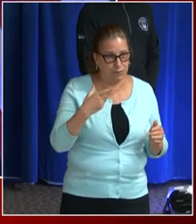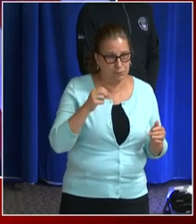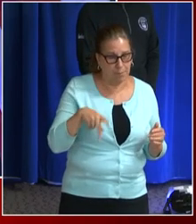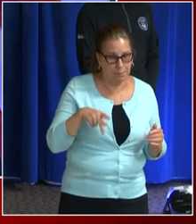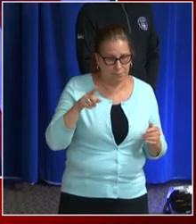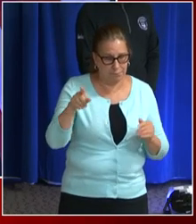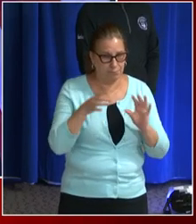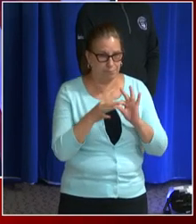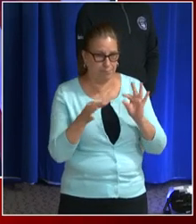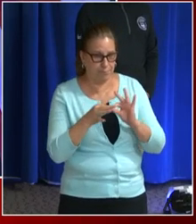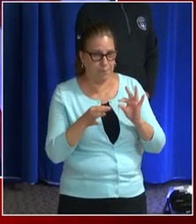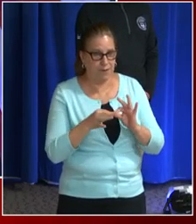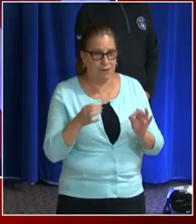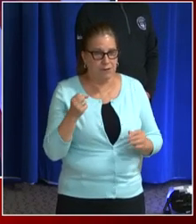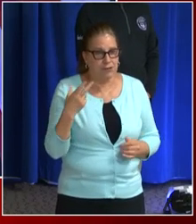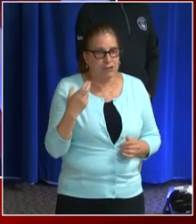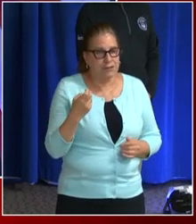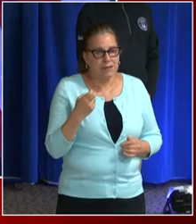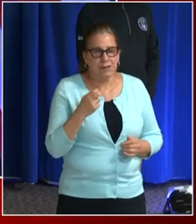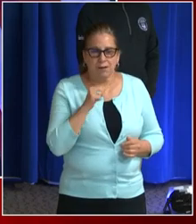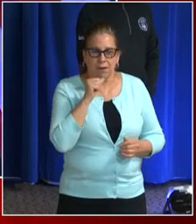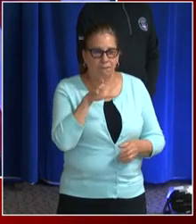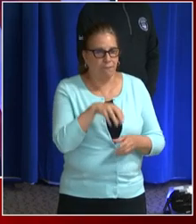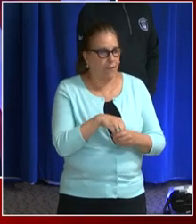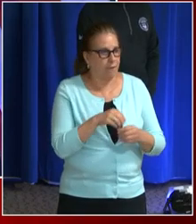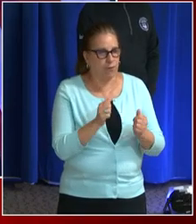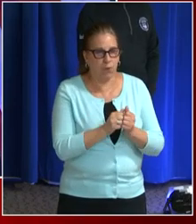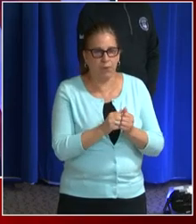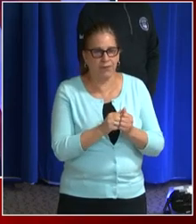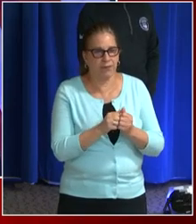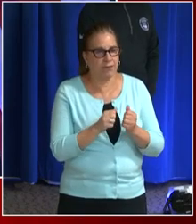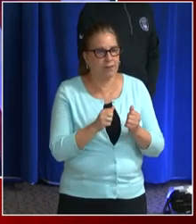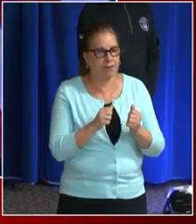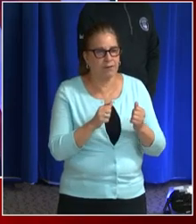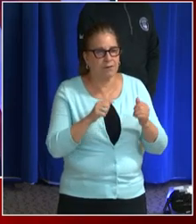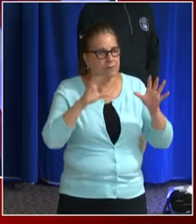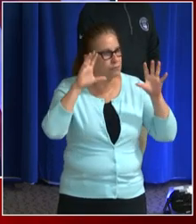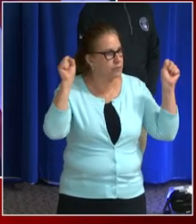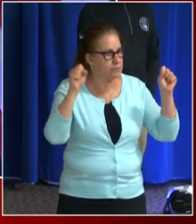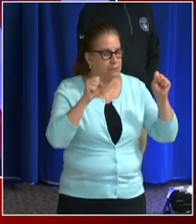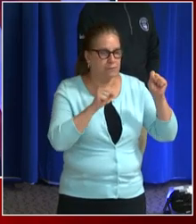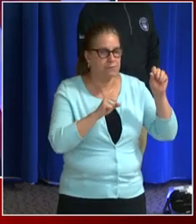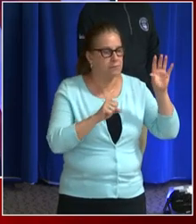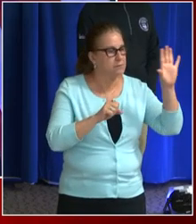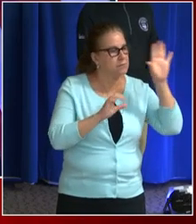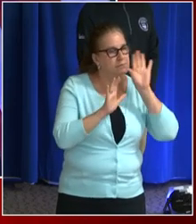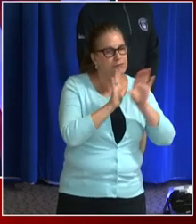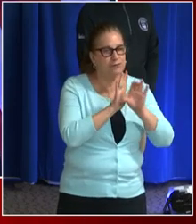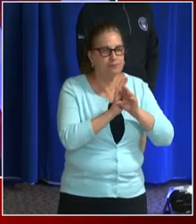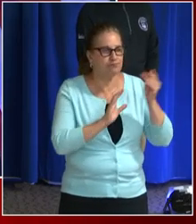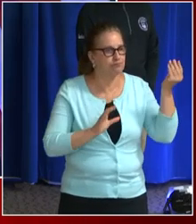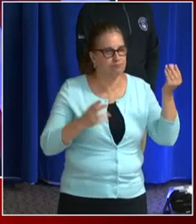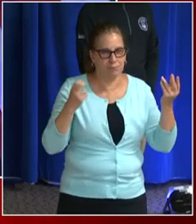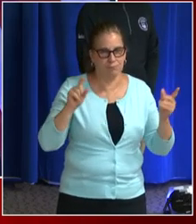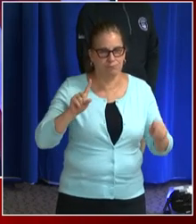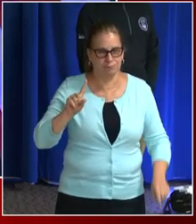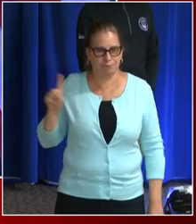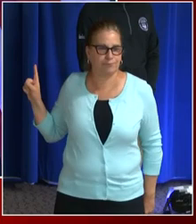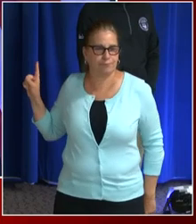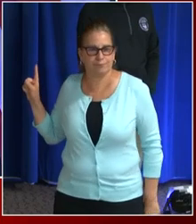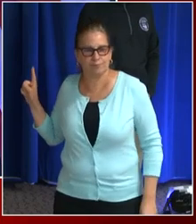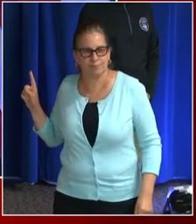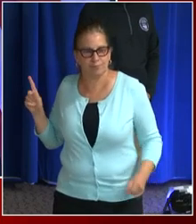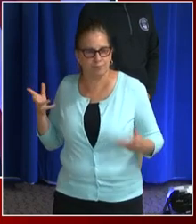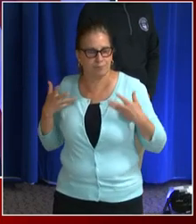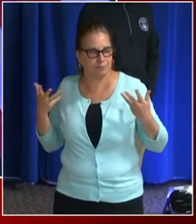wasn't involved in that, and was kind of appalled as the church being used as a backdrop.